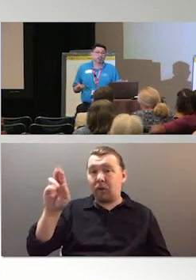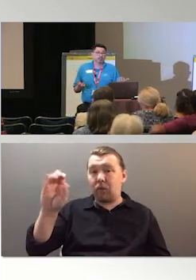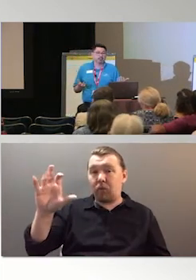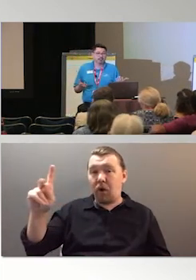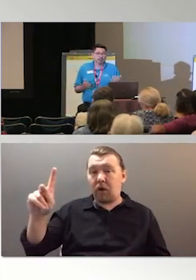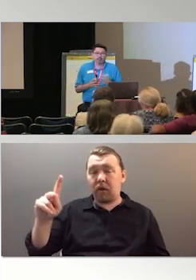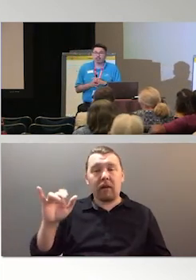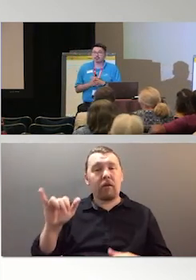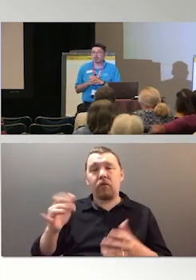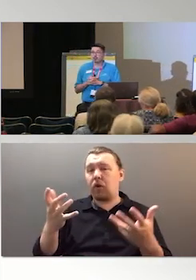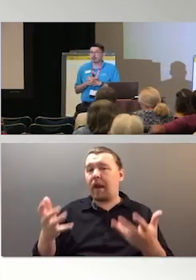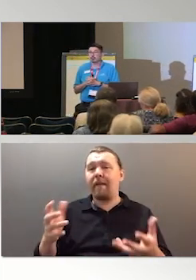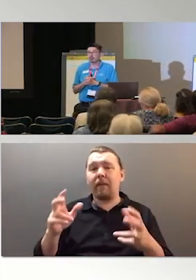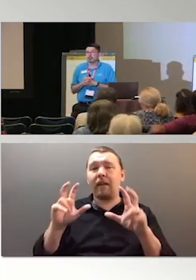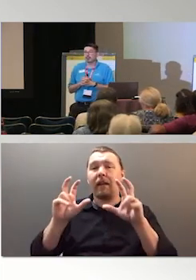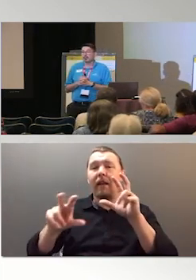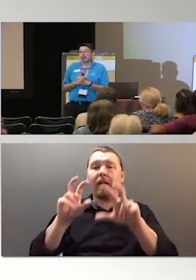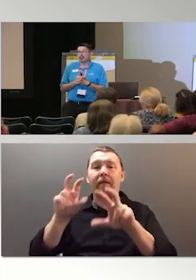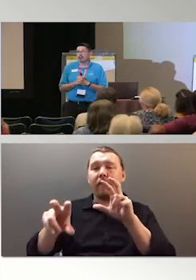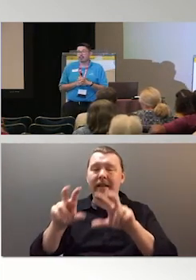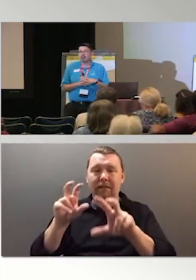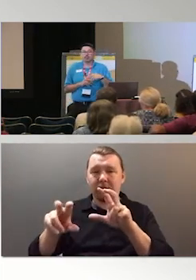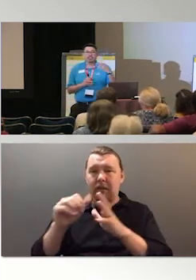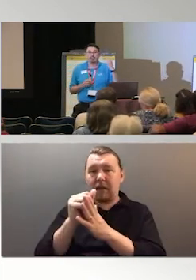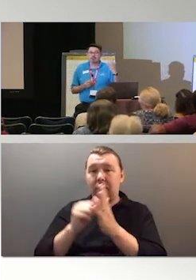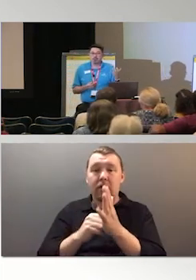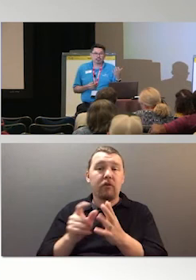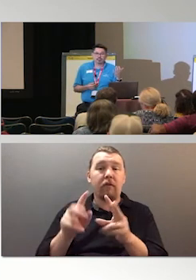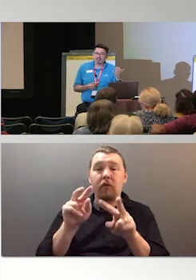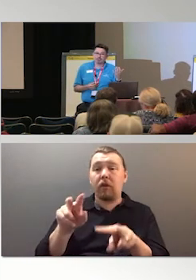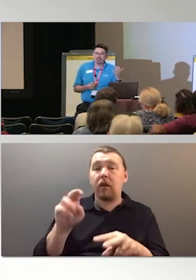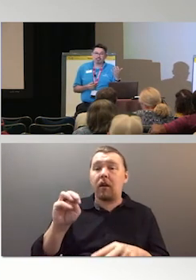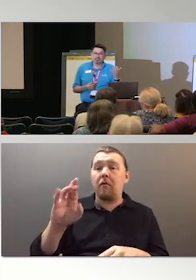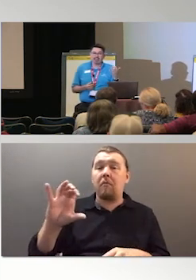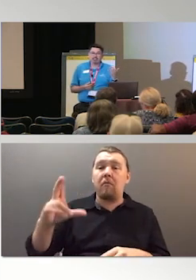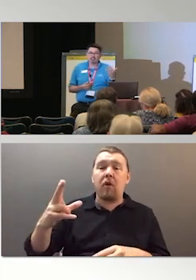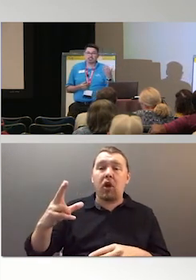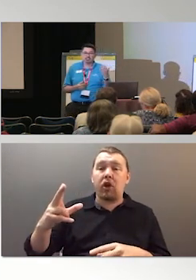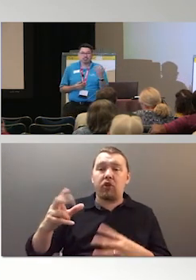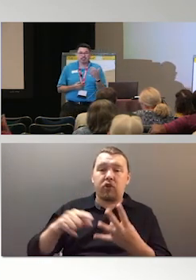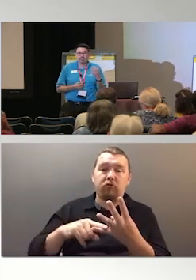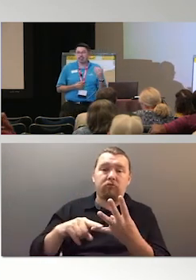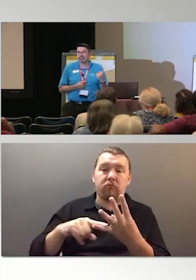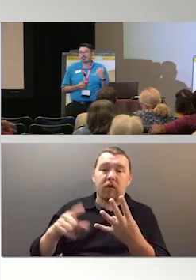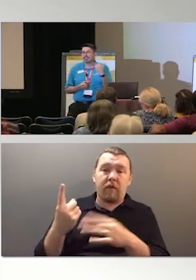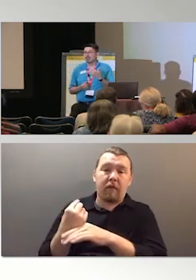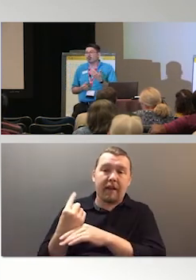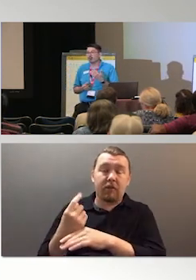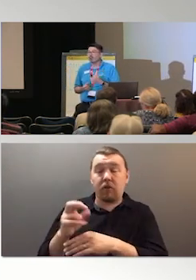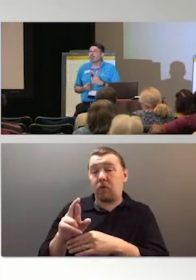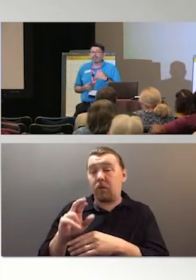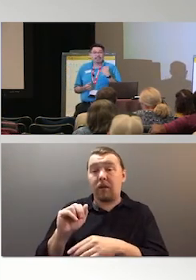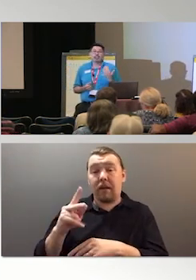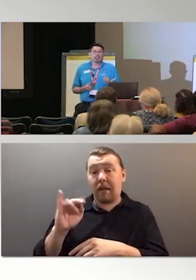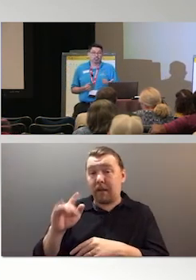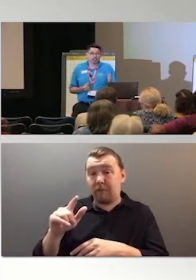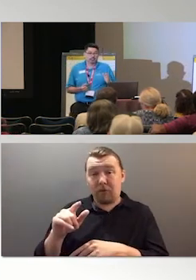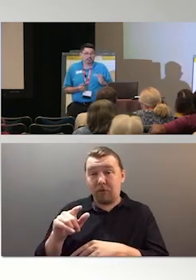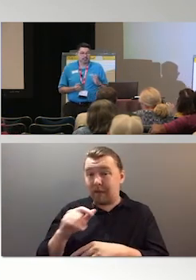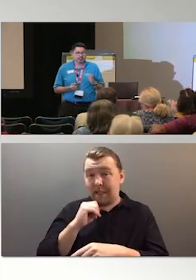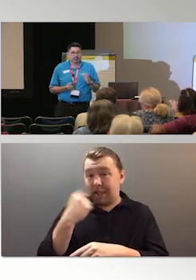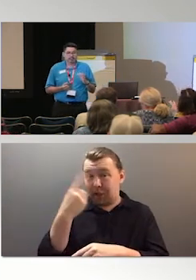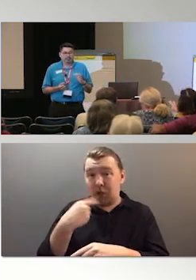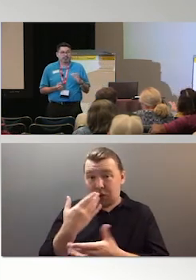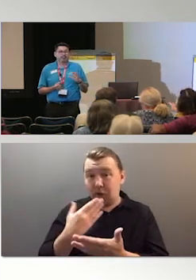in the market, right? So, I mean, if you were looking at March, late March of last year, or even into April, it didn't look good,